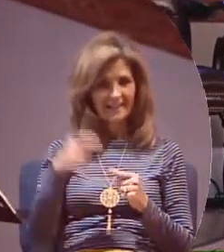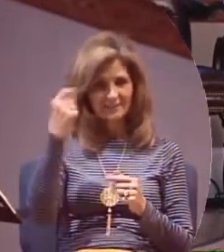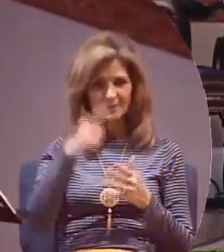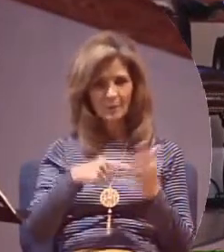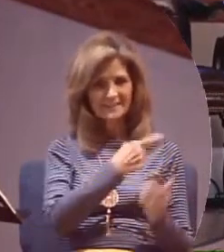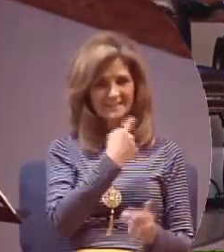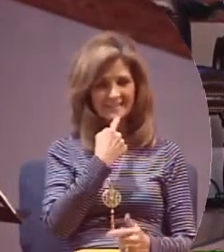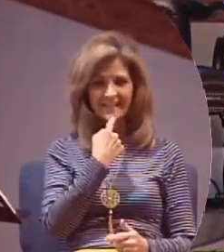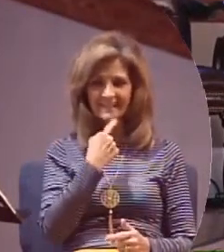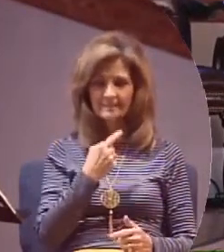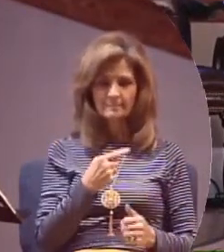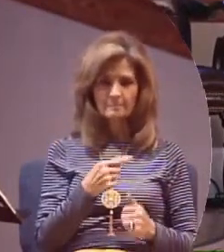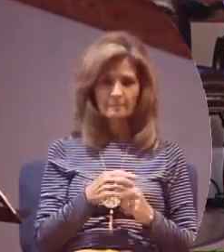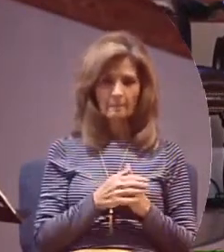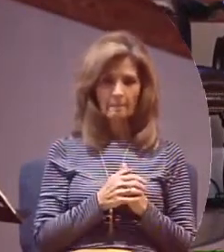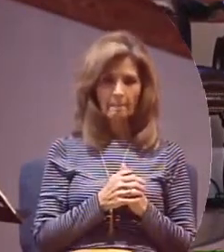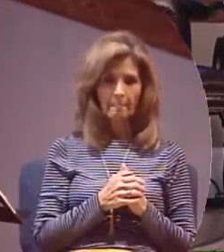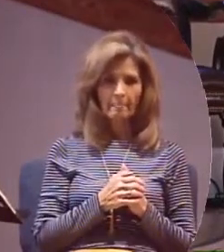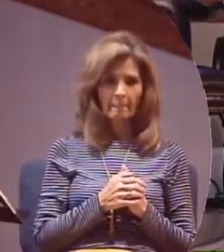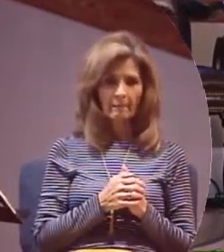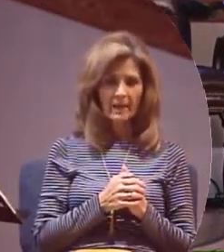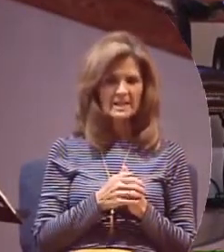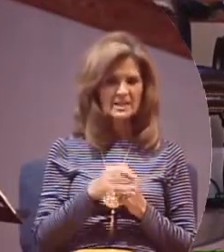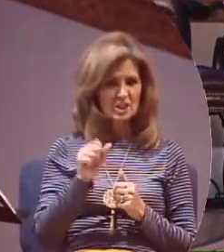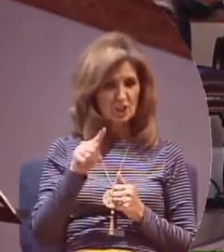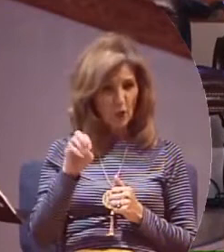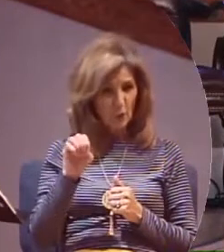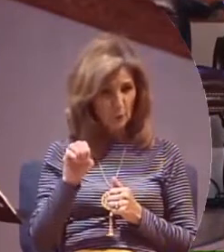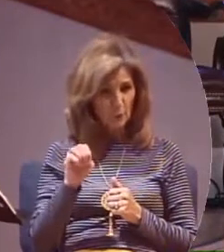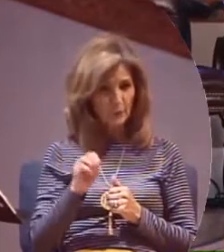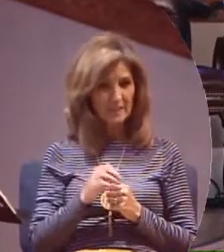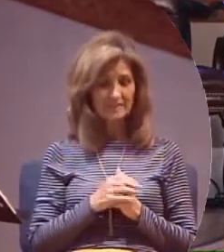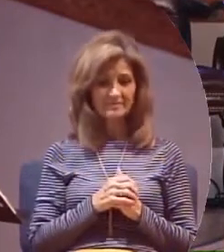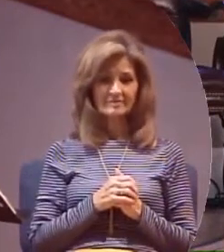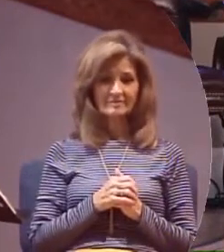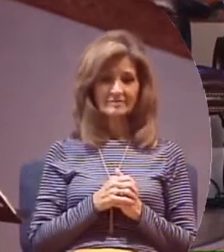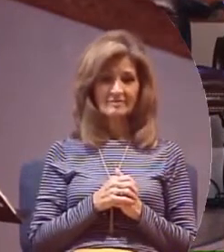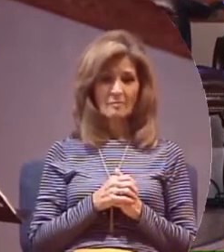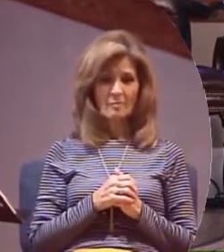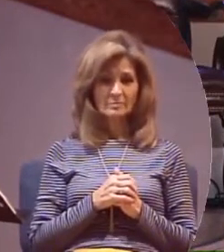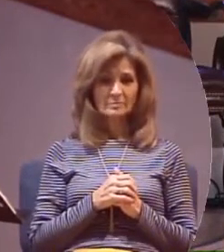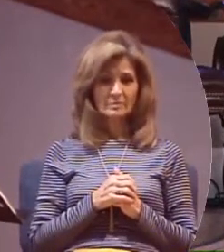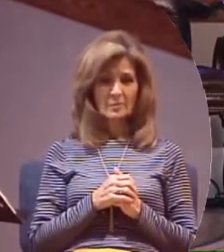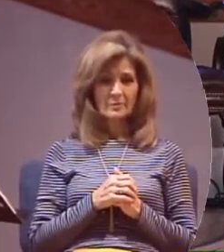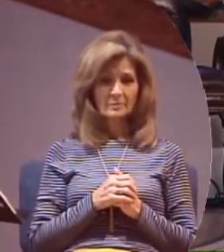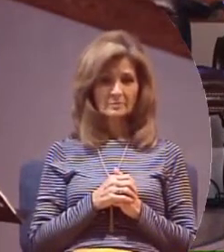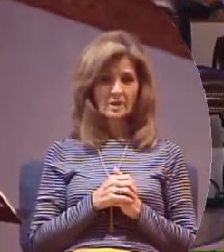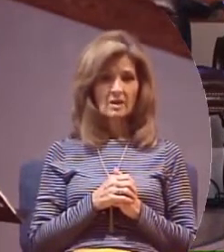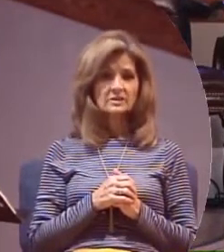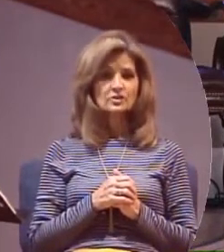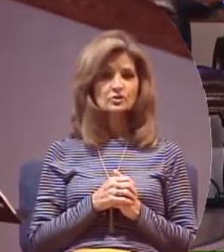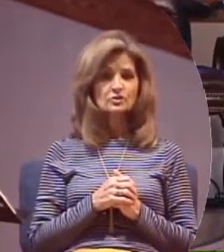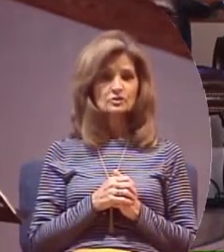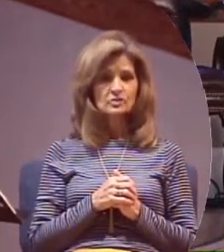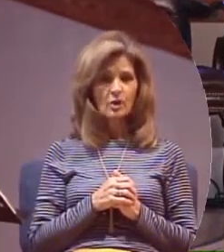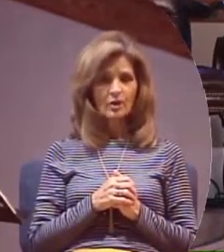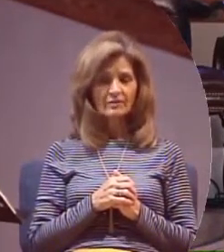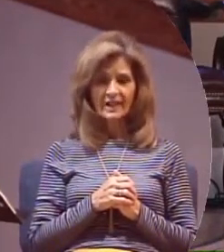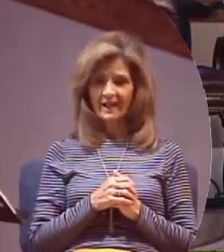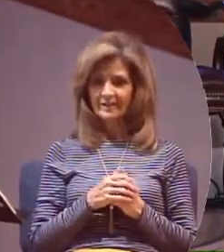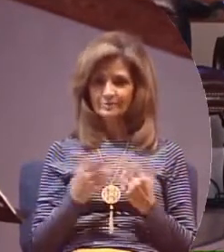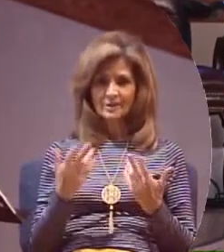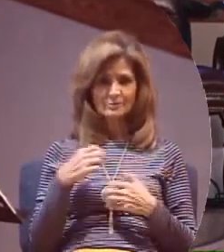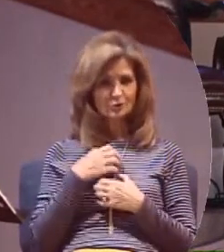yet? Can I tell you the worst death in the world is to be preached to death? I went somewhere not long ago